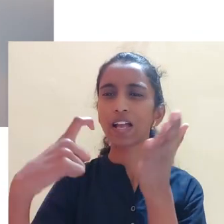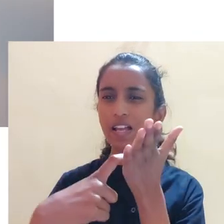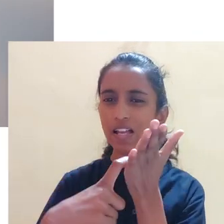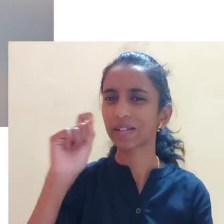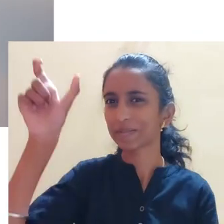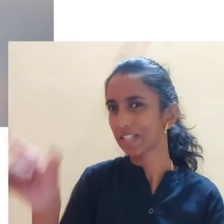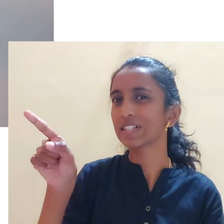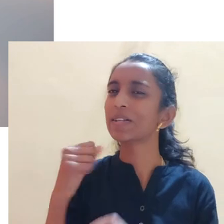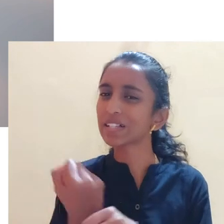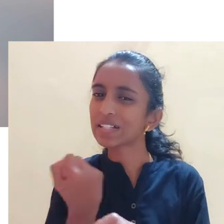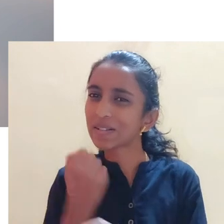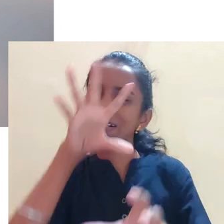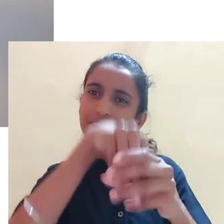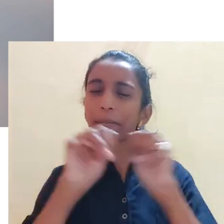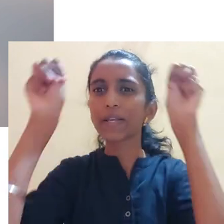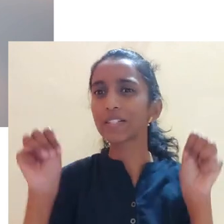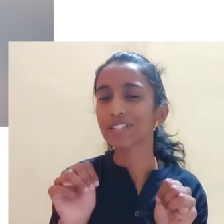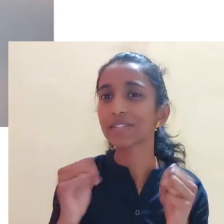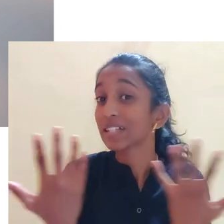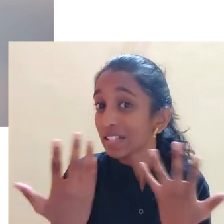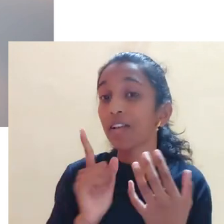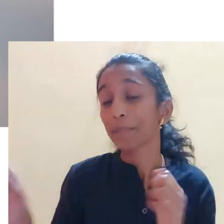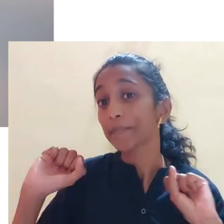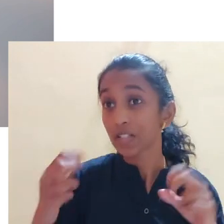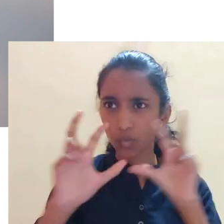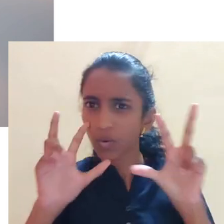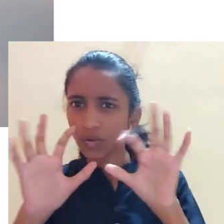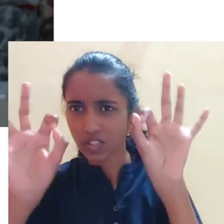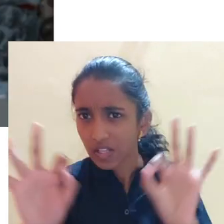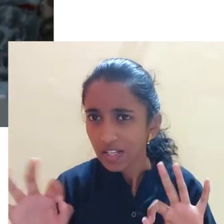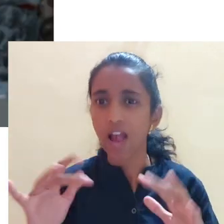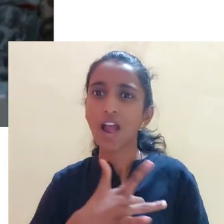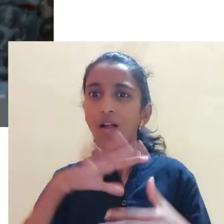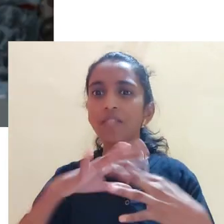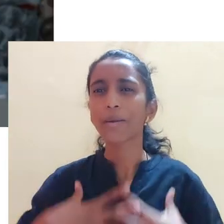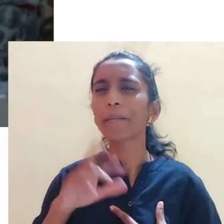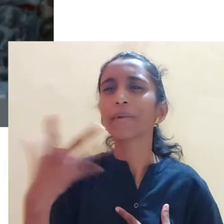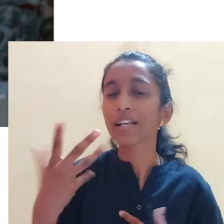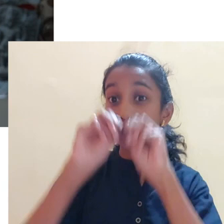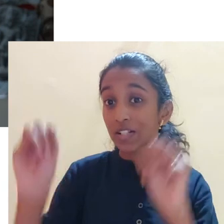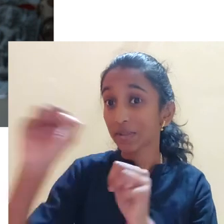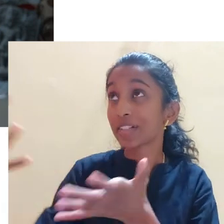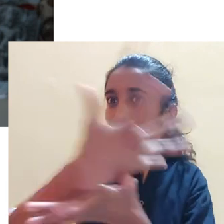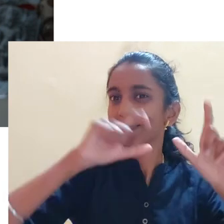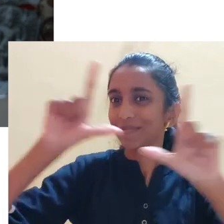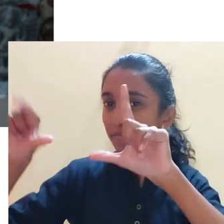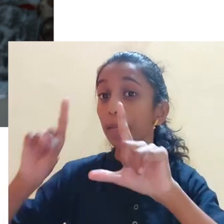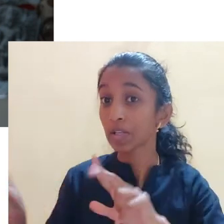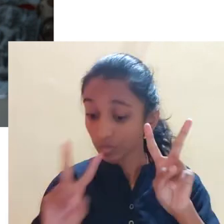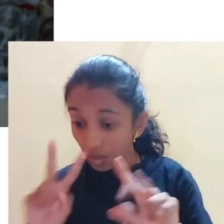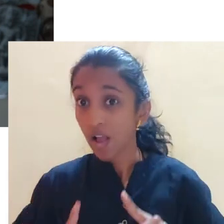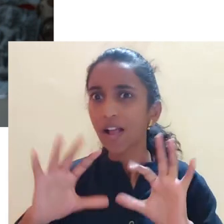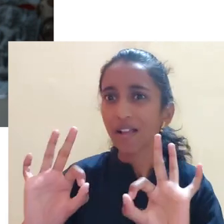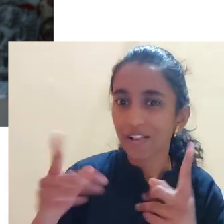An archivist's role at a museum is to make sure that the heart of the body, that is the collection of the museum, remains alive